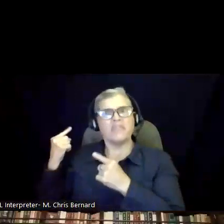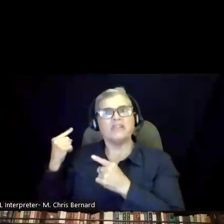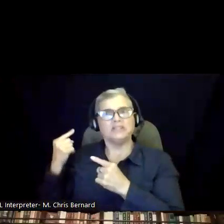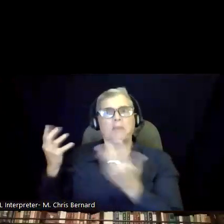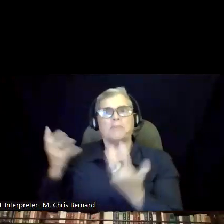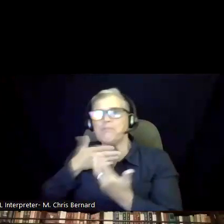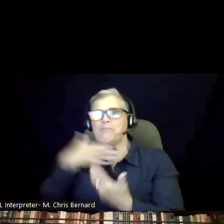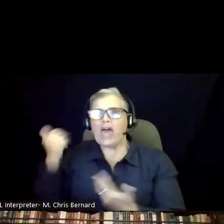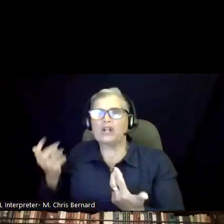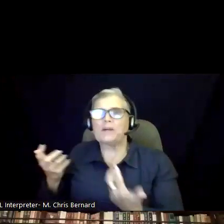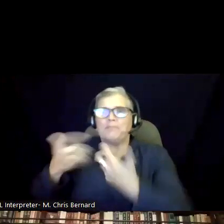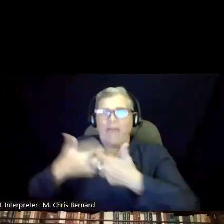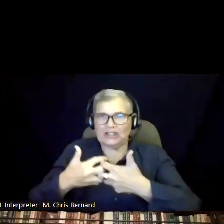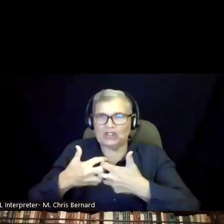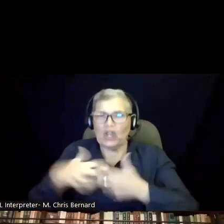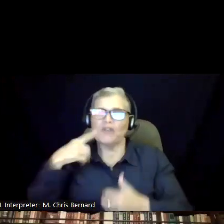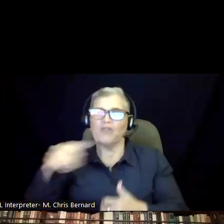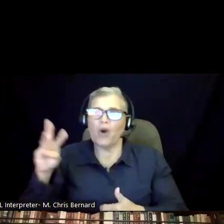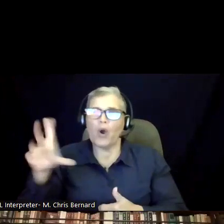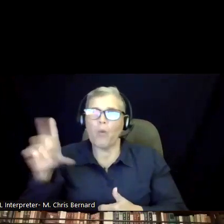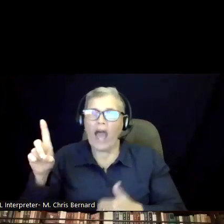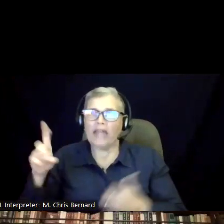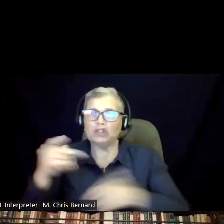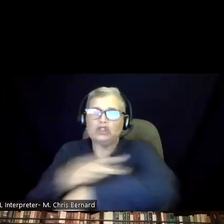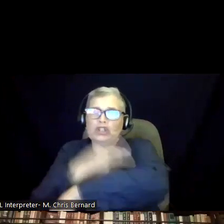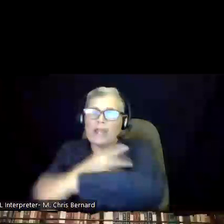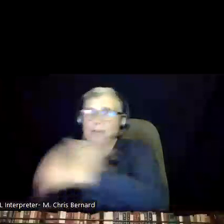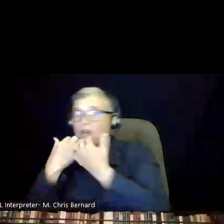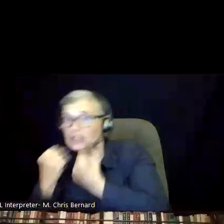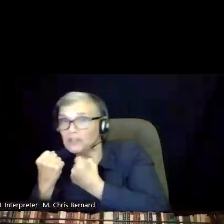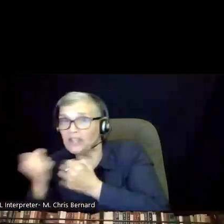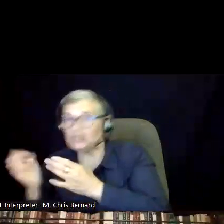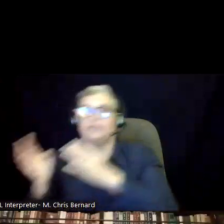Club in both wild sheep conservation as well as in